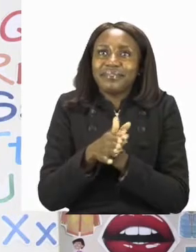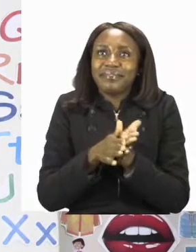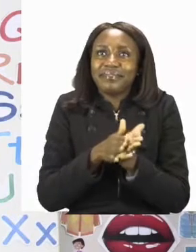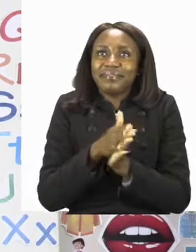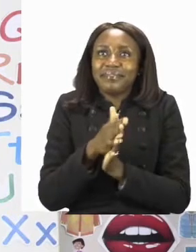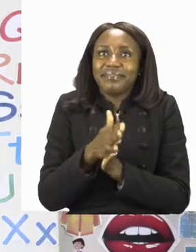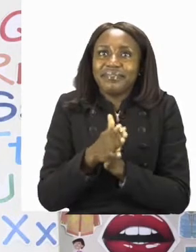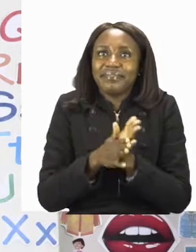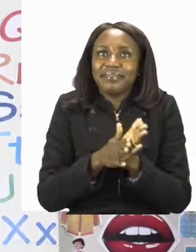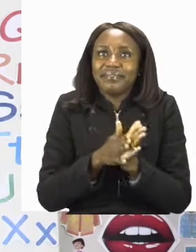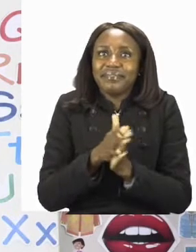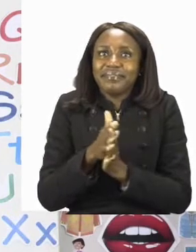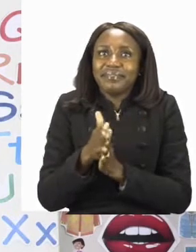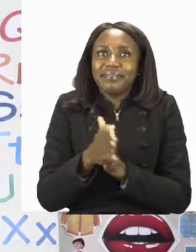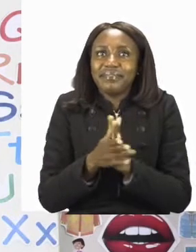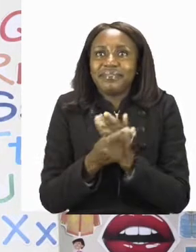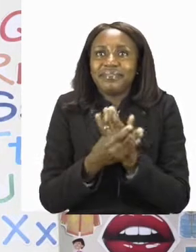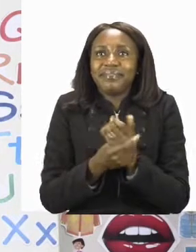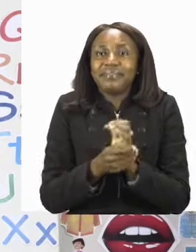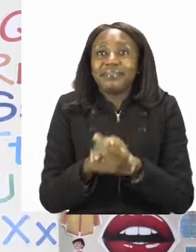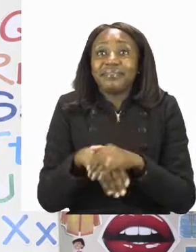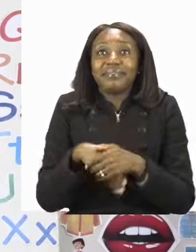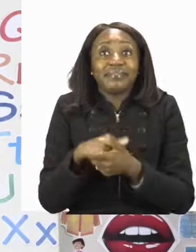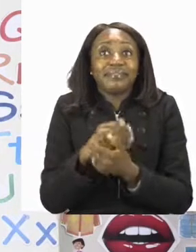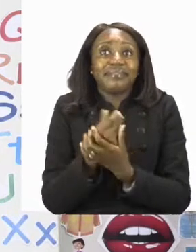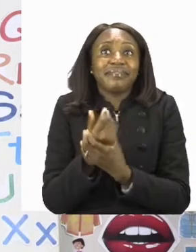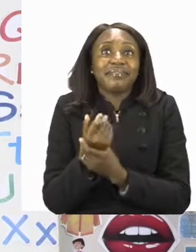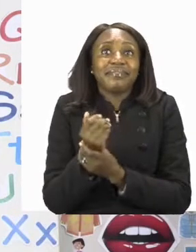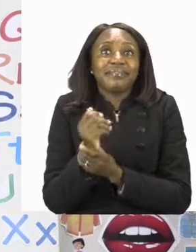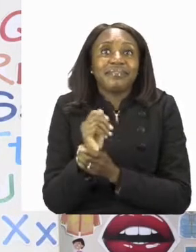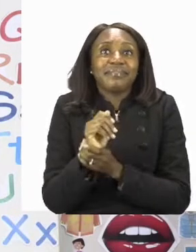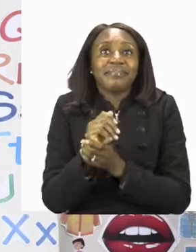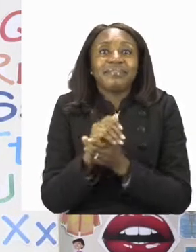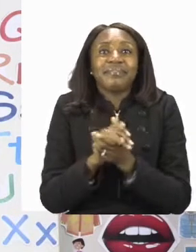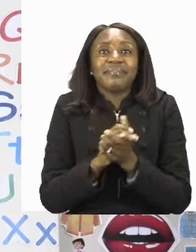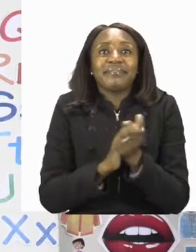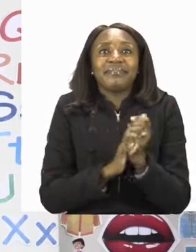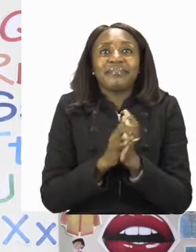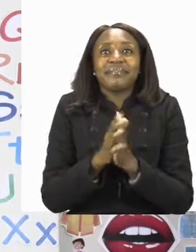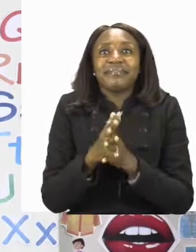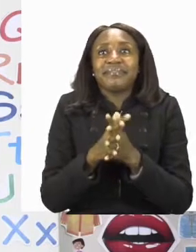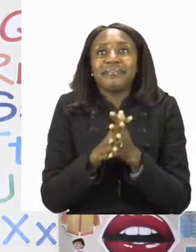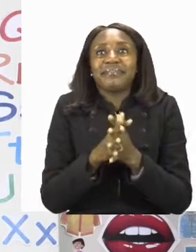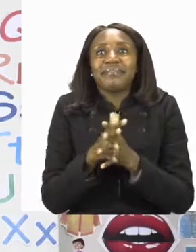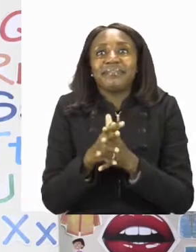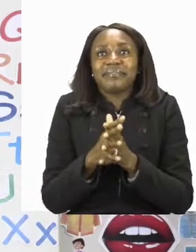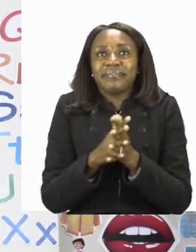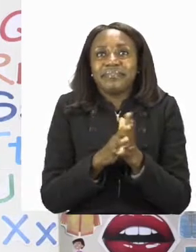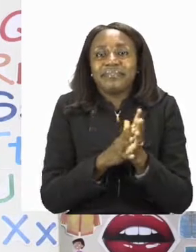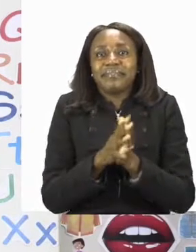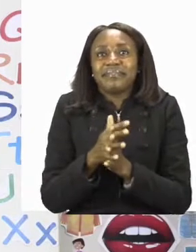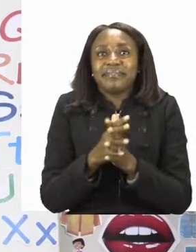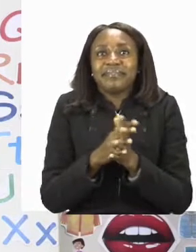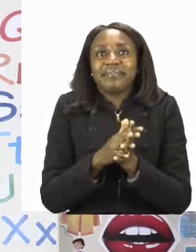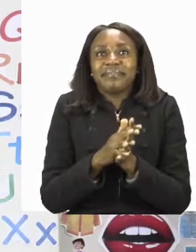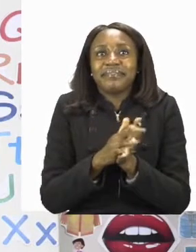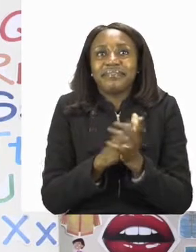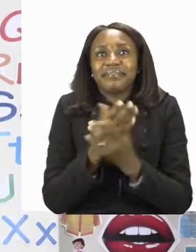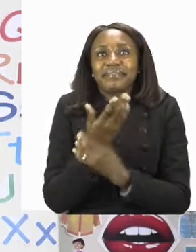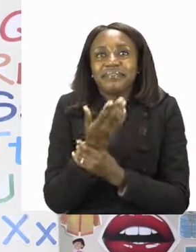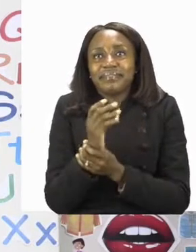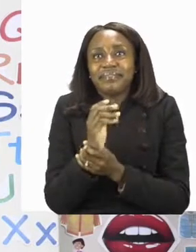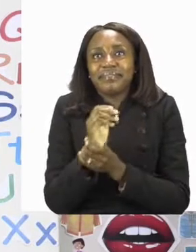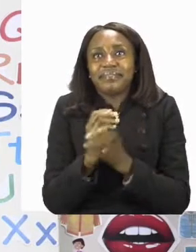inside, around our hands, in between our fingers,